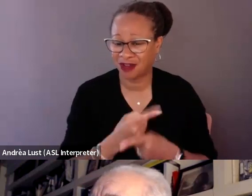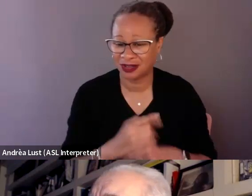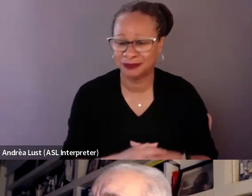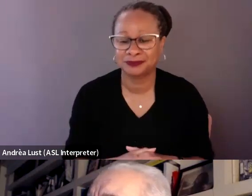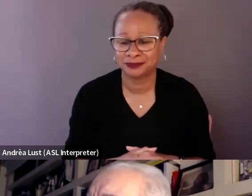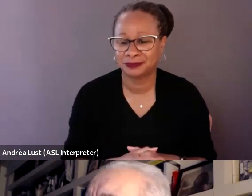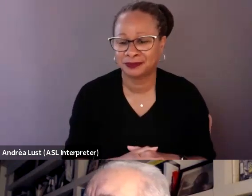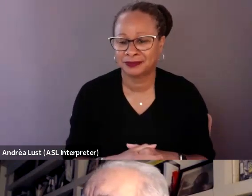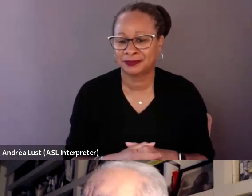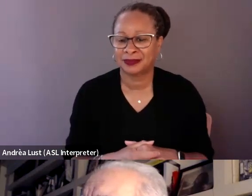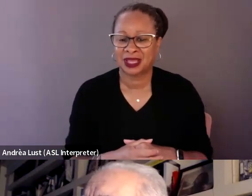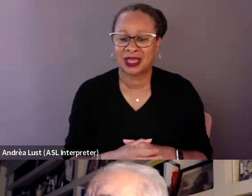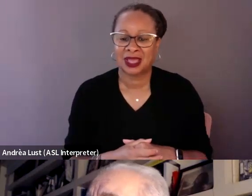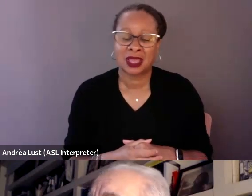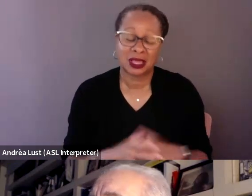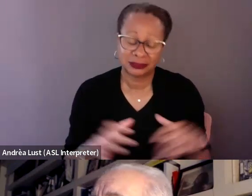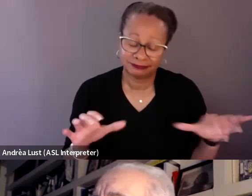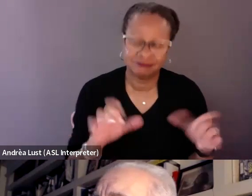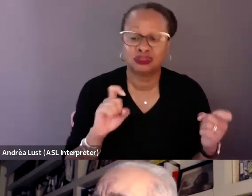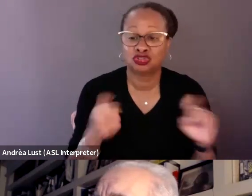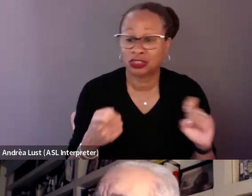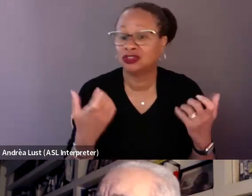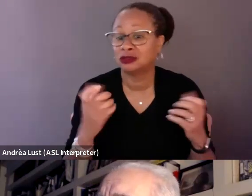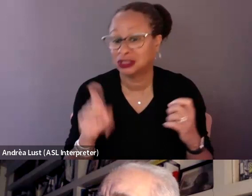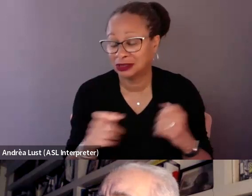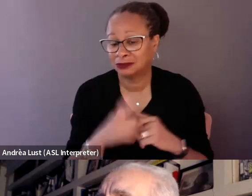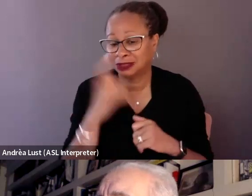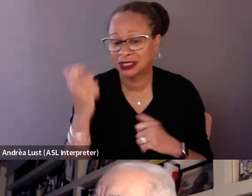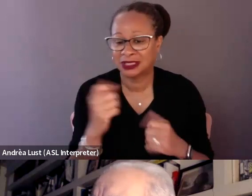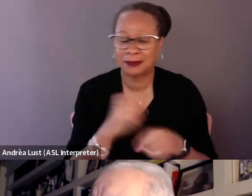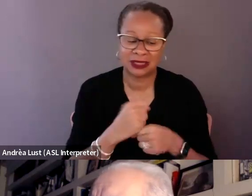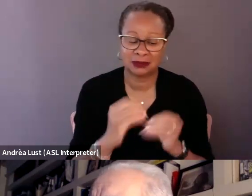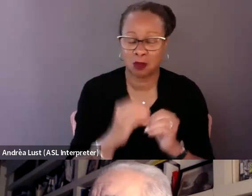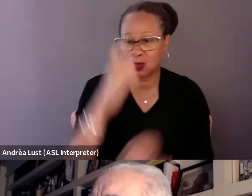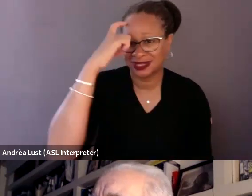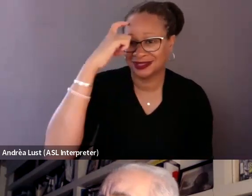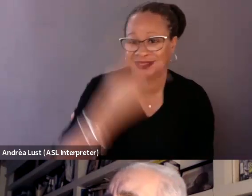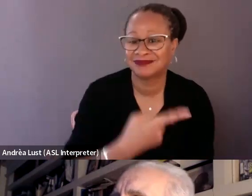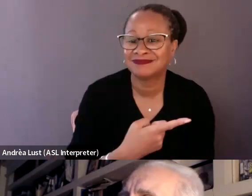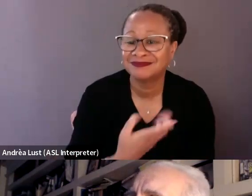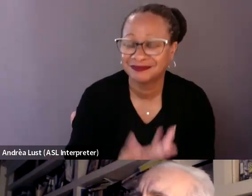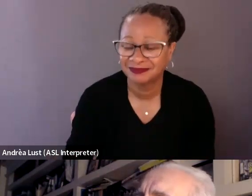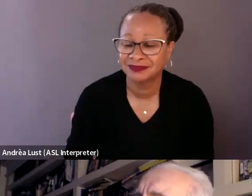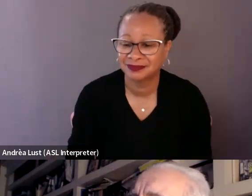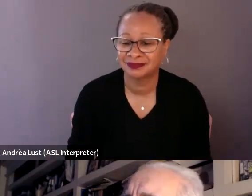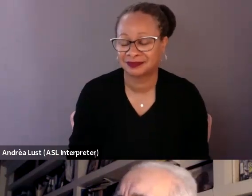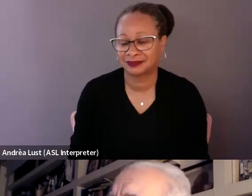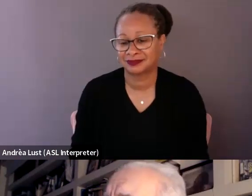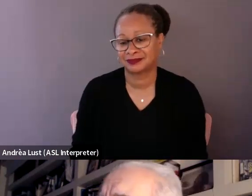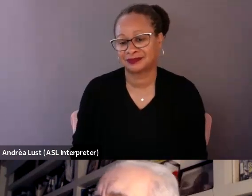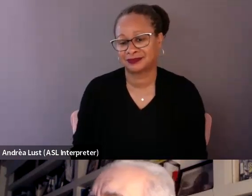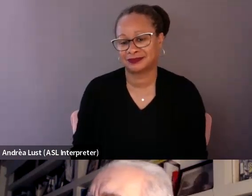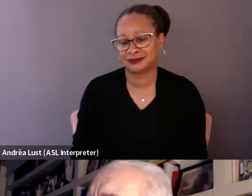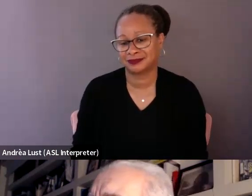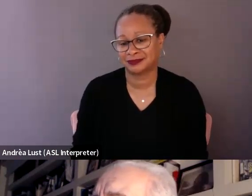I did just a small change, because it makes more sense. You know, when